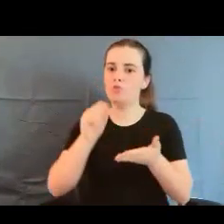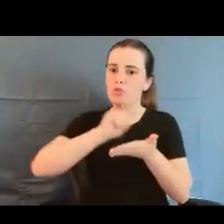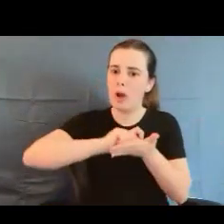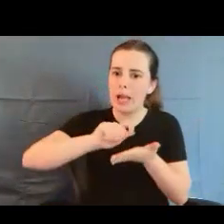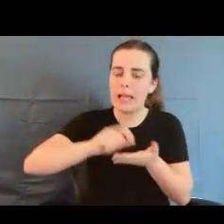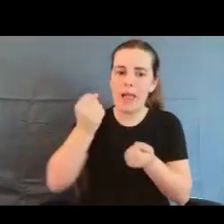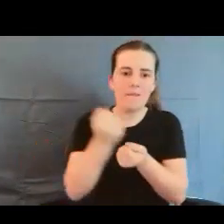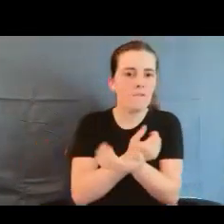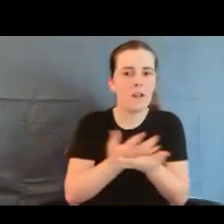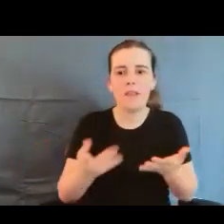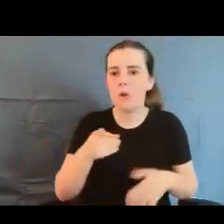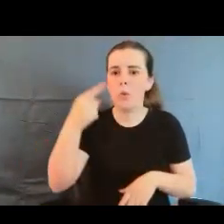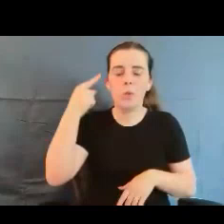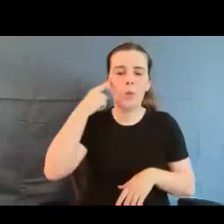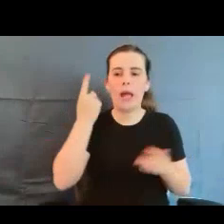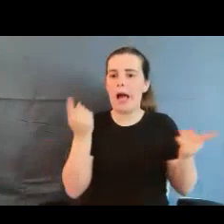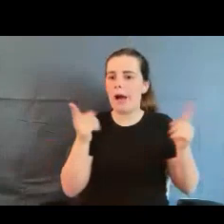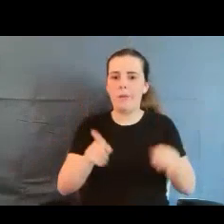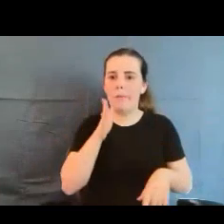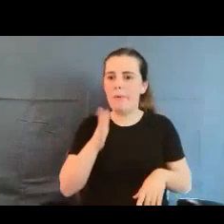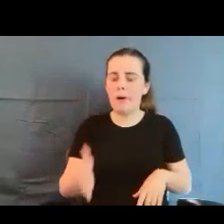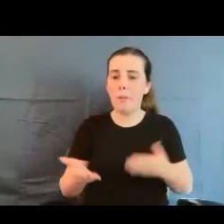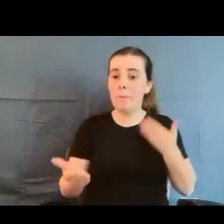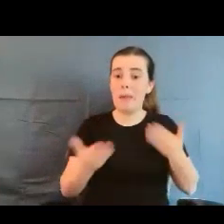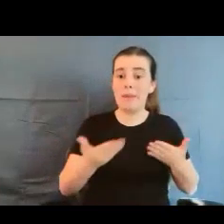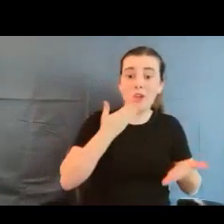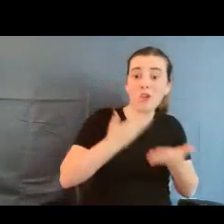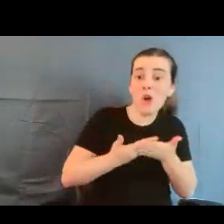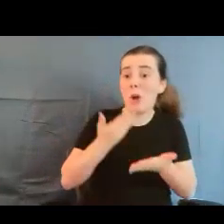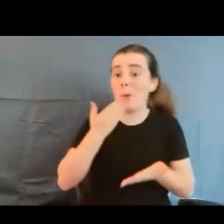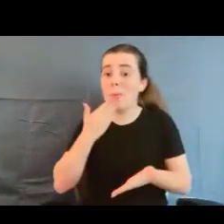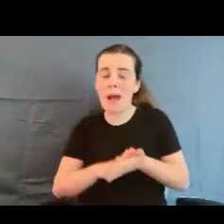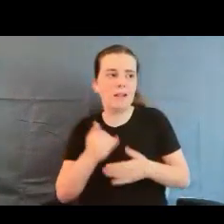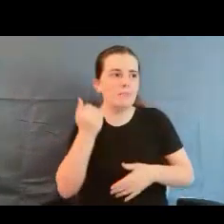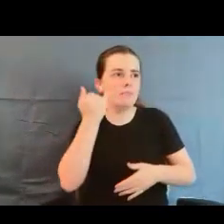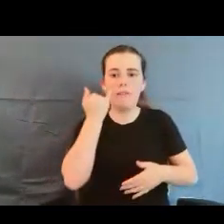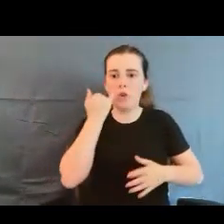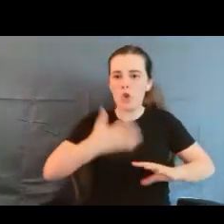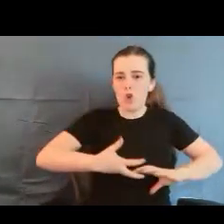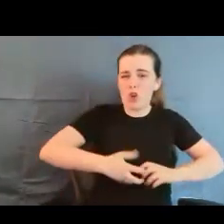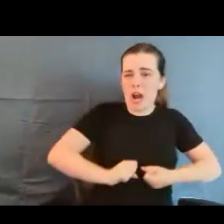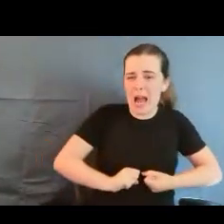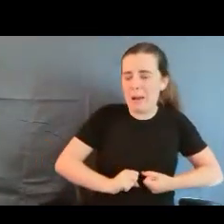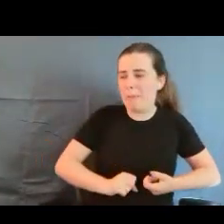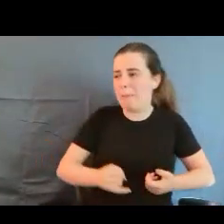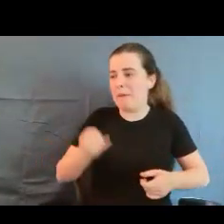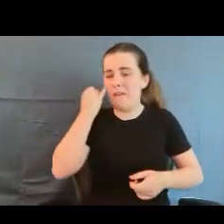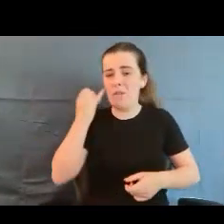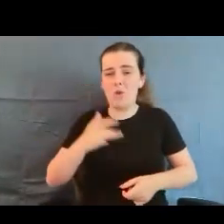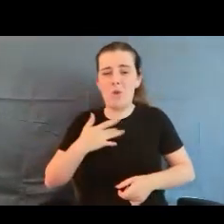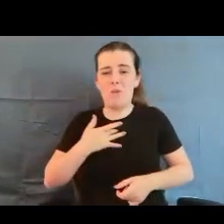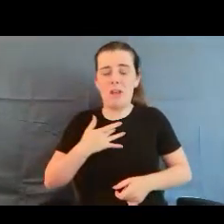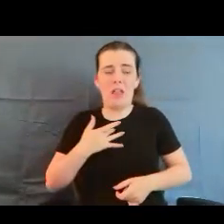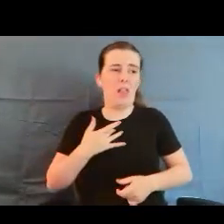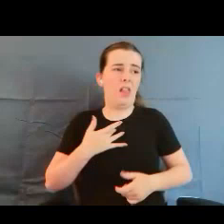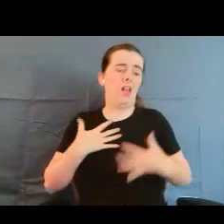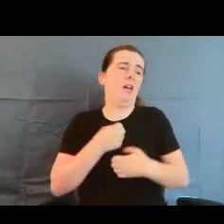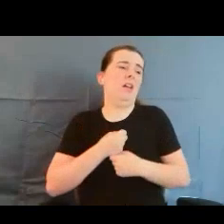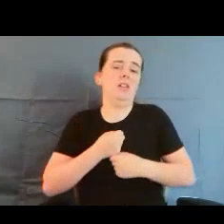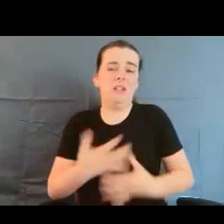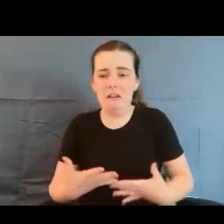your response to that. So if you cramp, what are you going to do? If you feel like you're bonking, what are you going to do? It could be I'm taking in